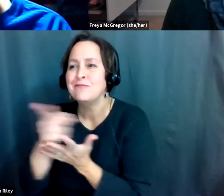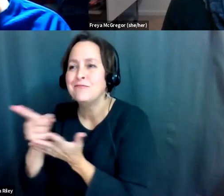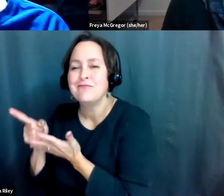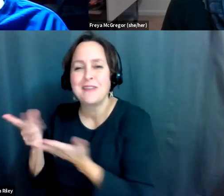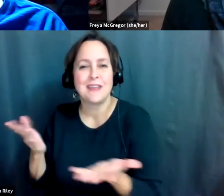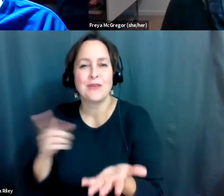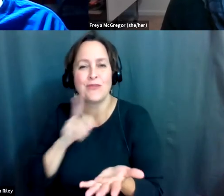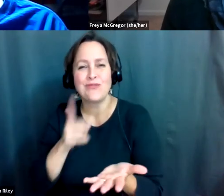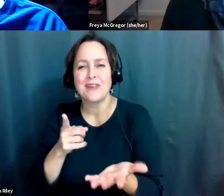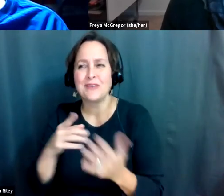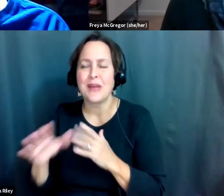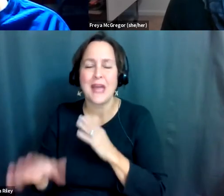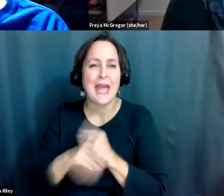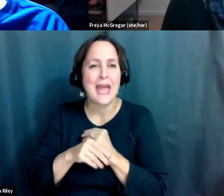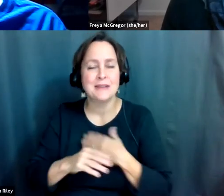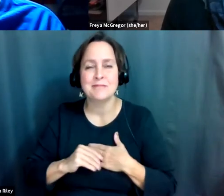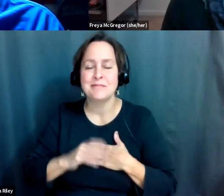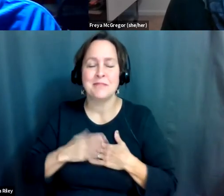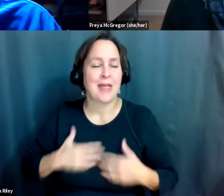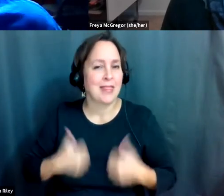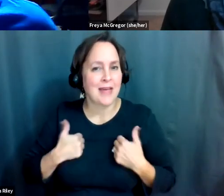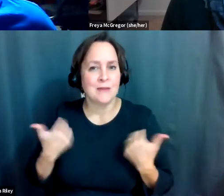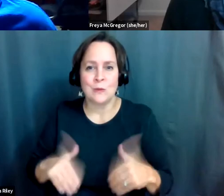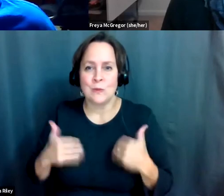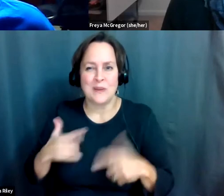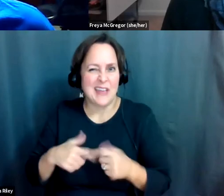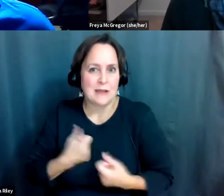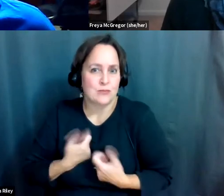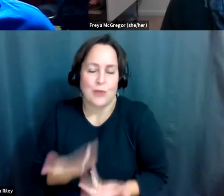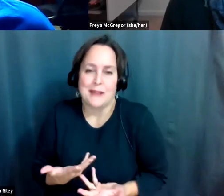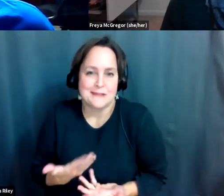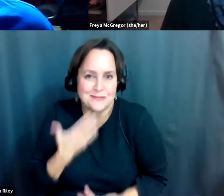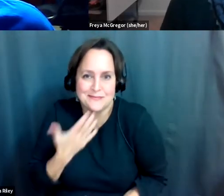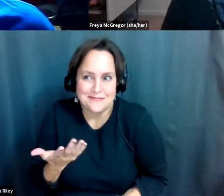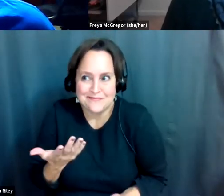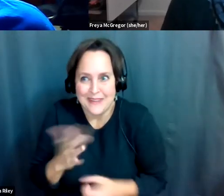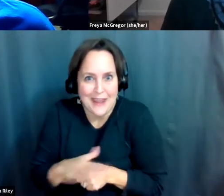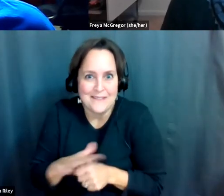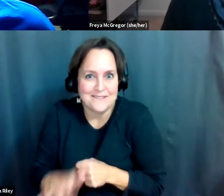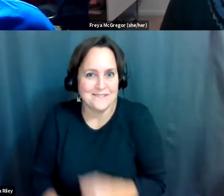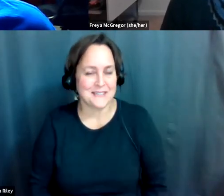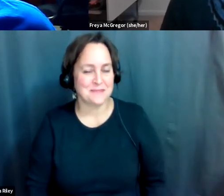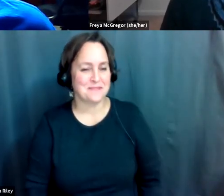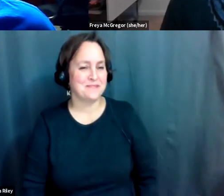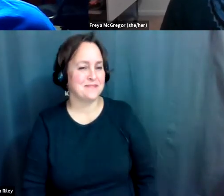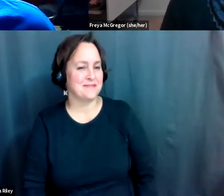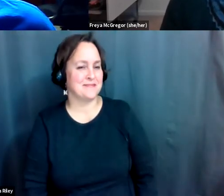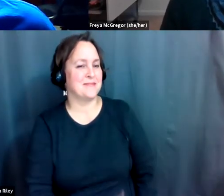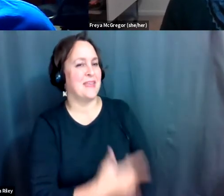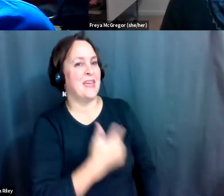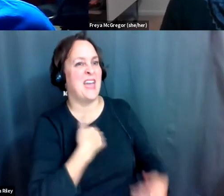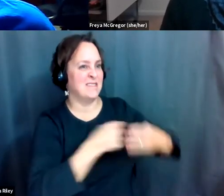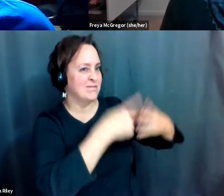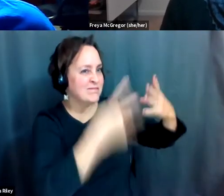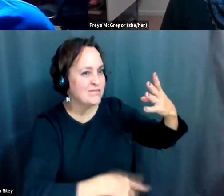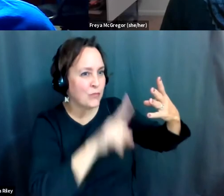much to my life. It's, I just can't even put it into words. That's so awesome. Um, so, okay. We've got a bunch of questions,